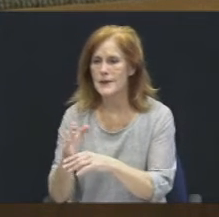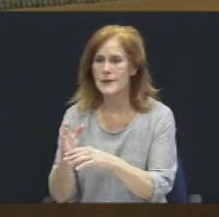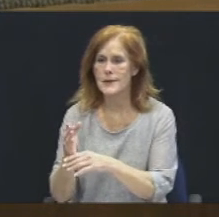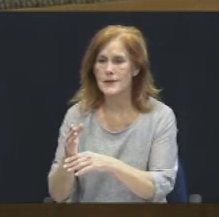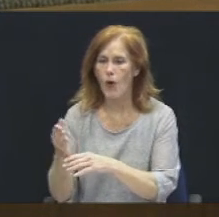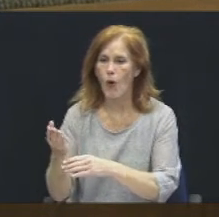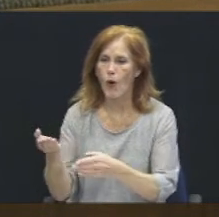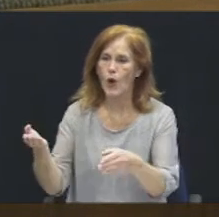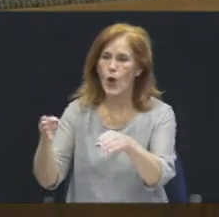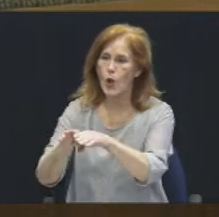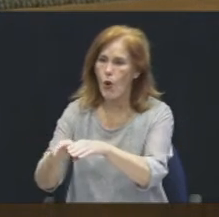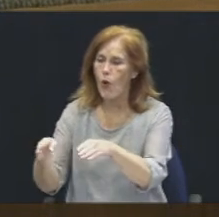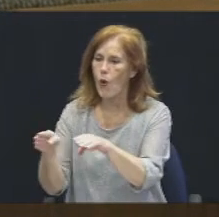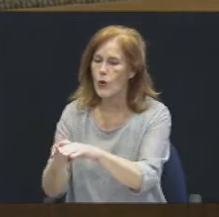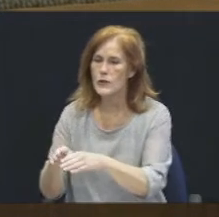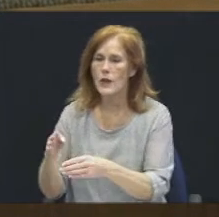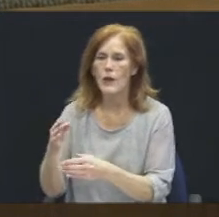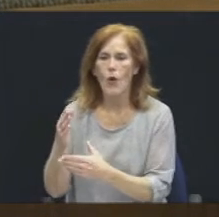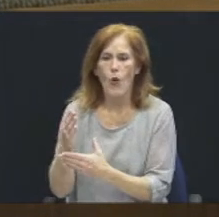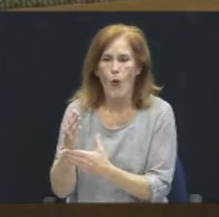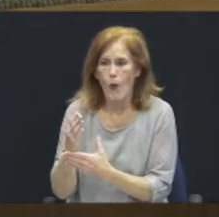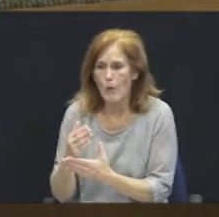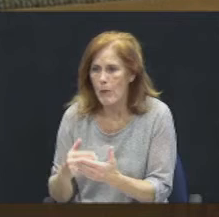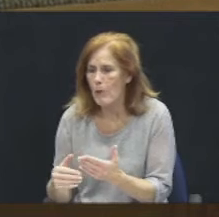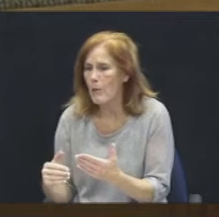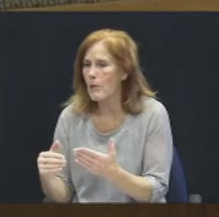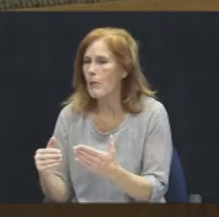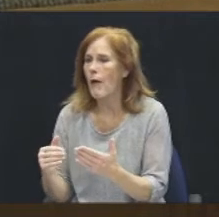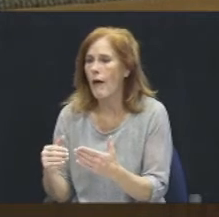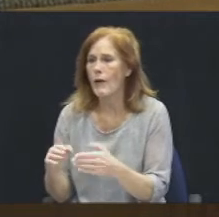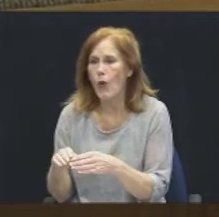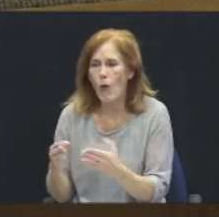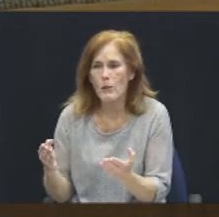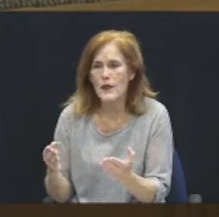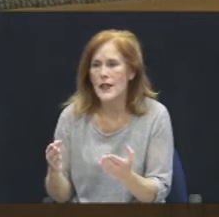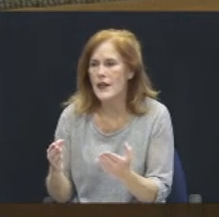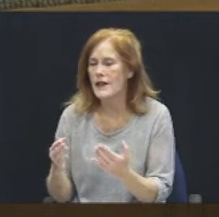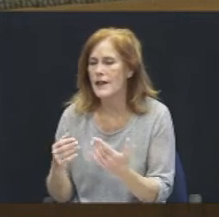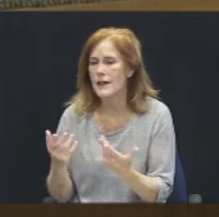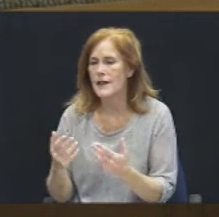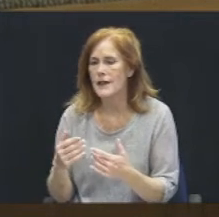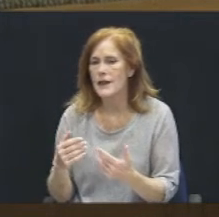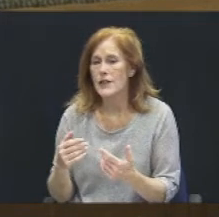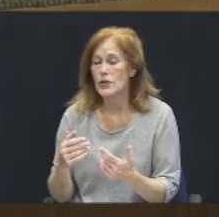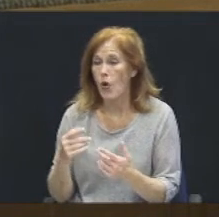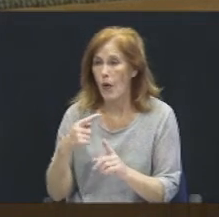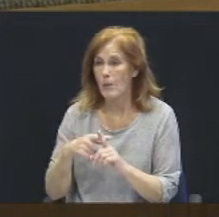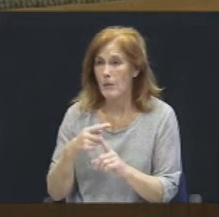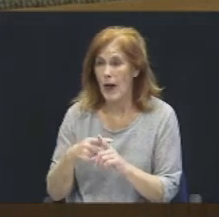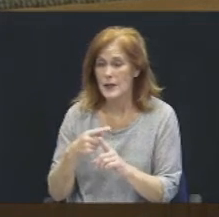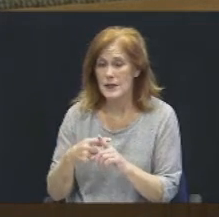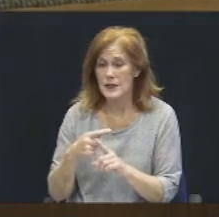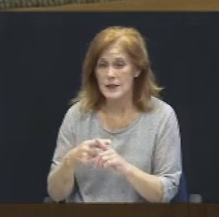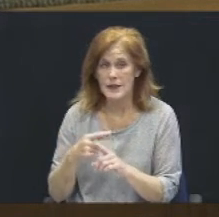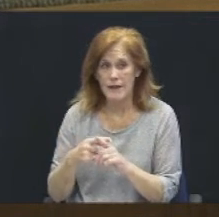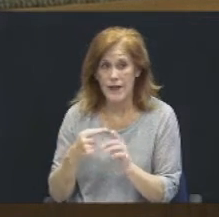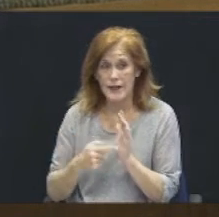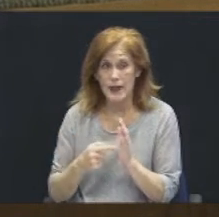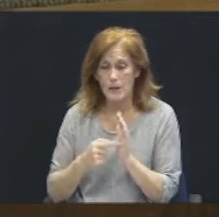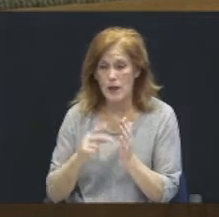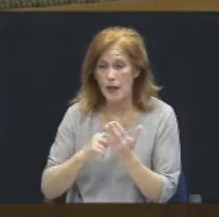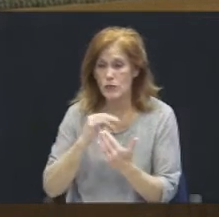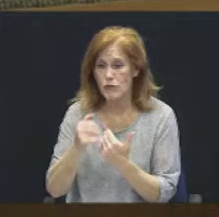at partial capacity, whether an example like, a positive example like project search has really